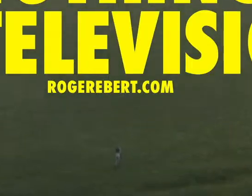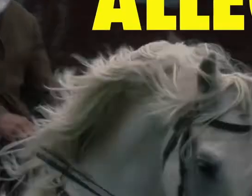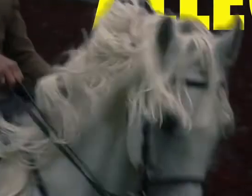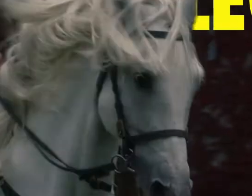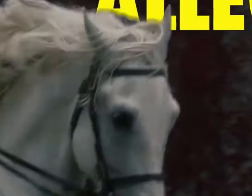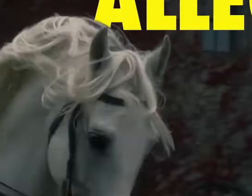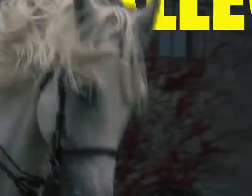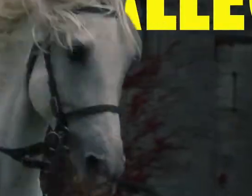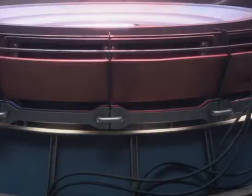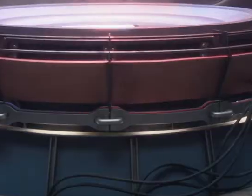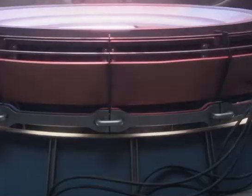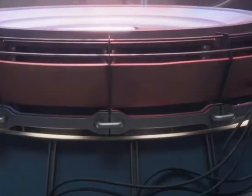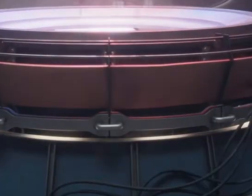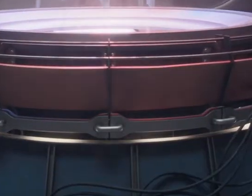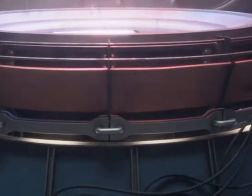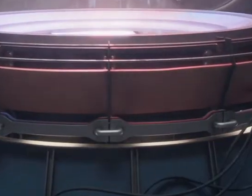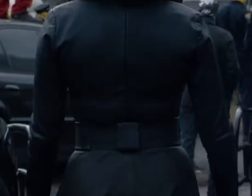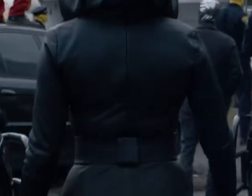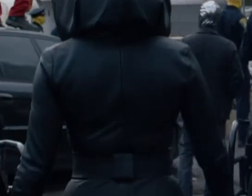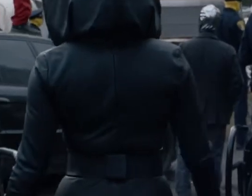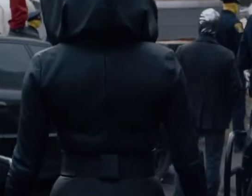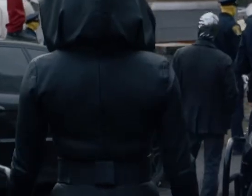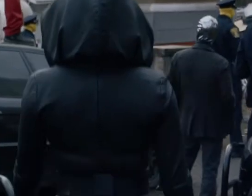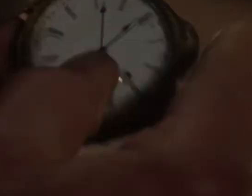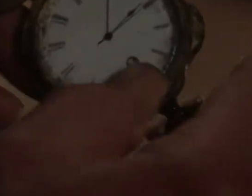Nothing ever